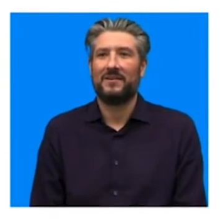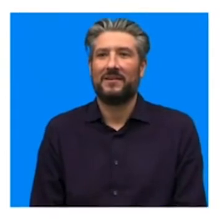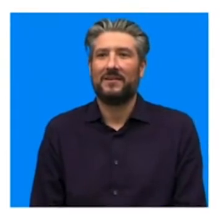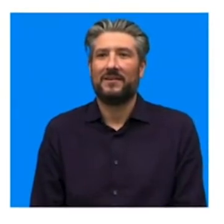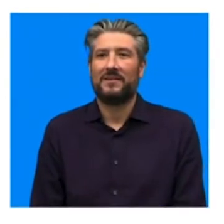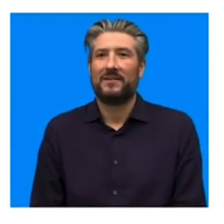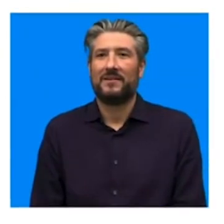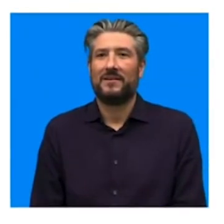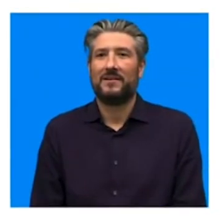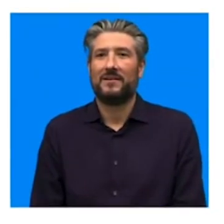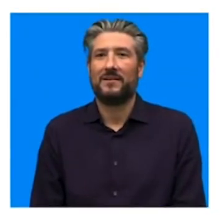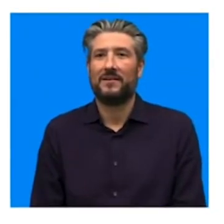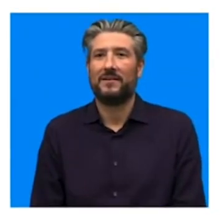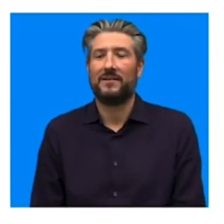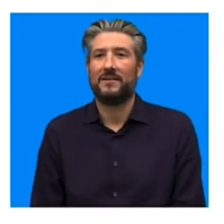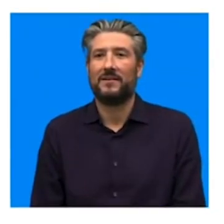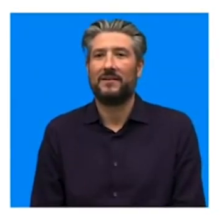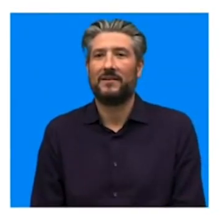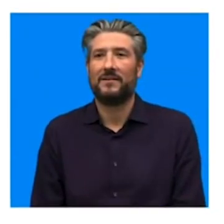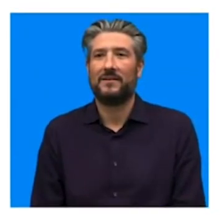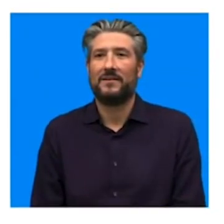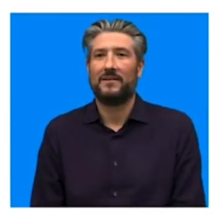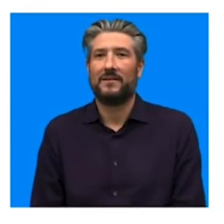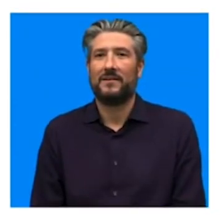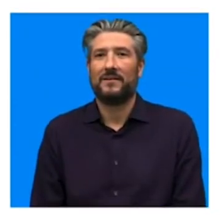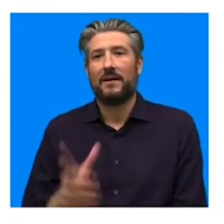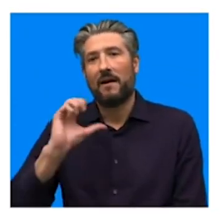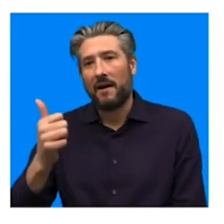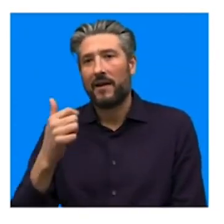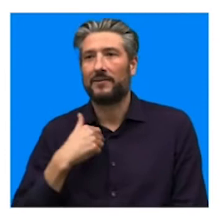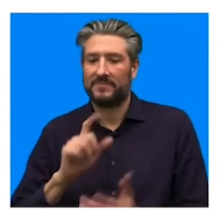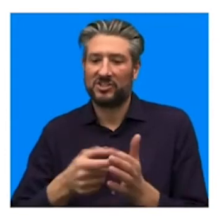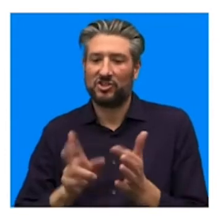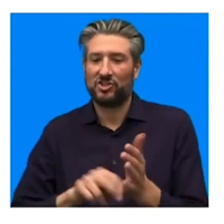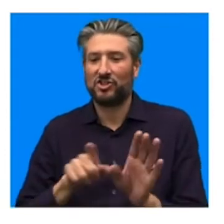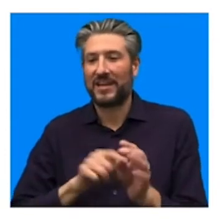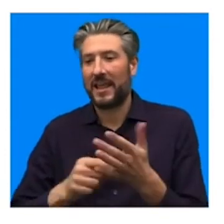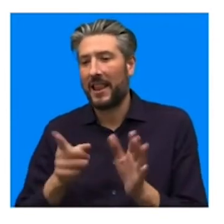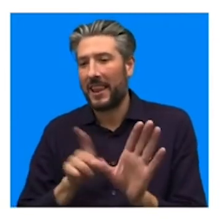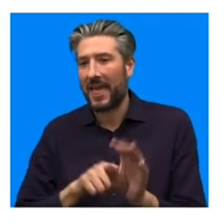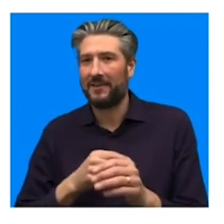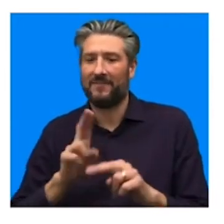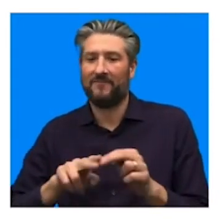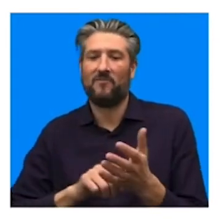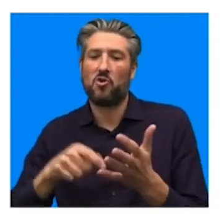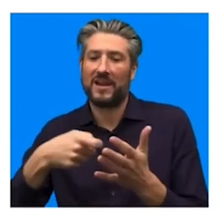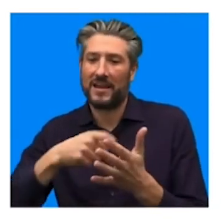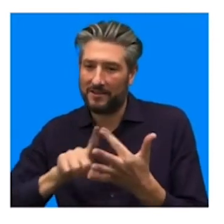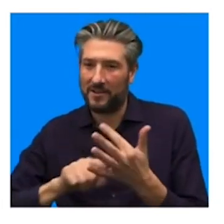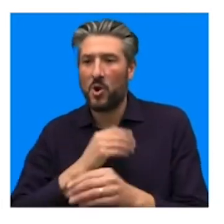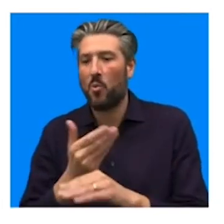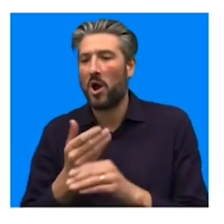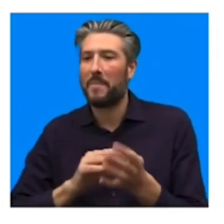Can we play Jenny's video? Hi there. Thank you. I'm Jenny Leigh-Fleury from Microsoft, the Chief Accessibility Officer, and it's my